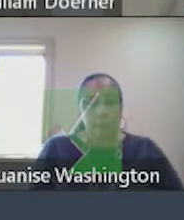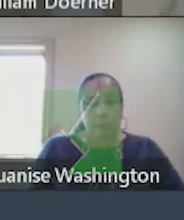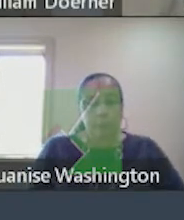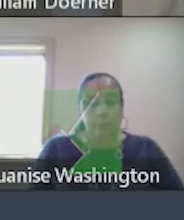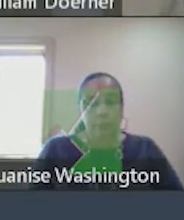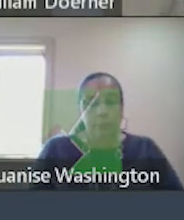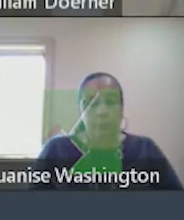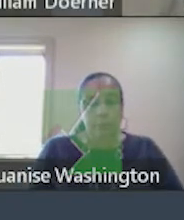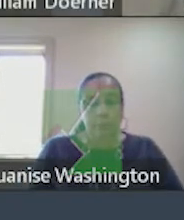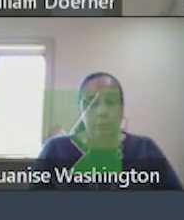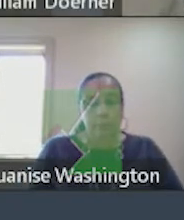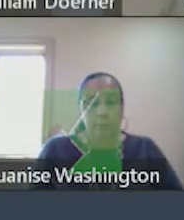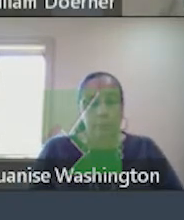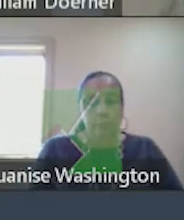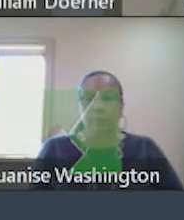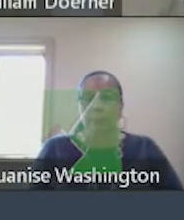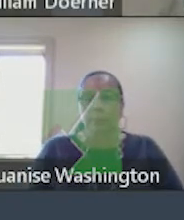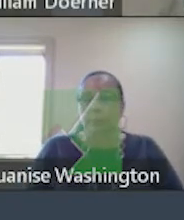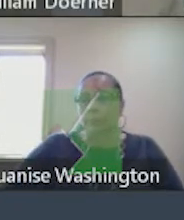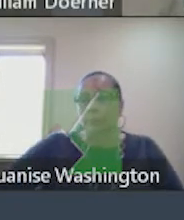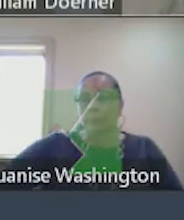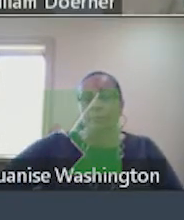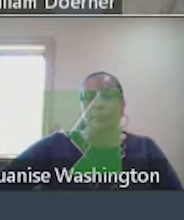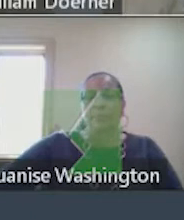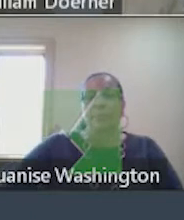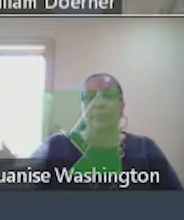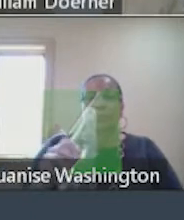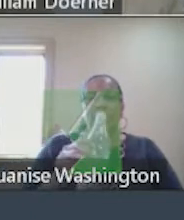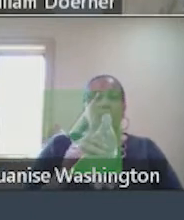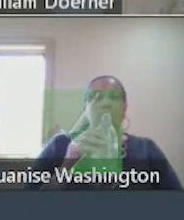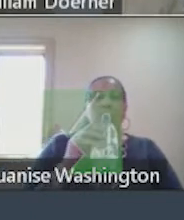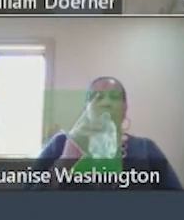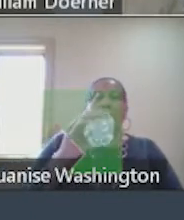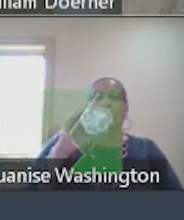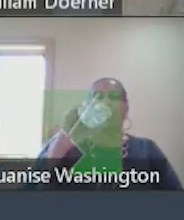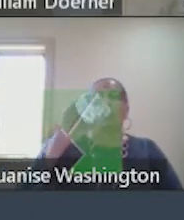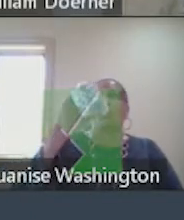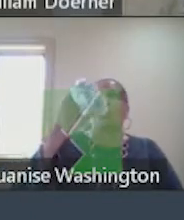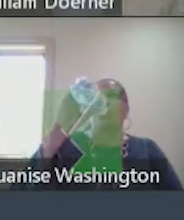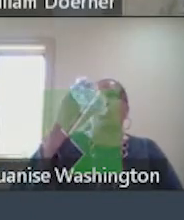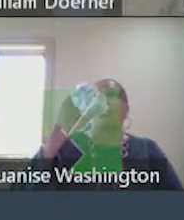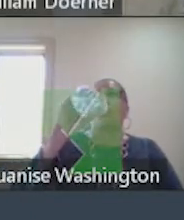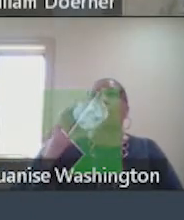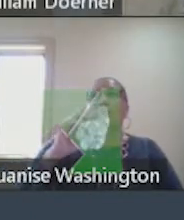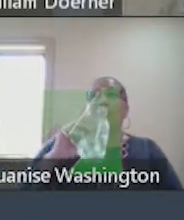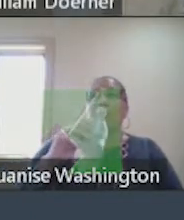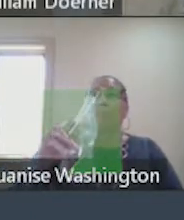Commissioner Dorner? No questions. Commissioner Geraldo?